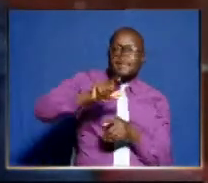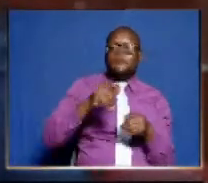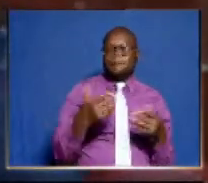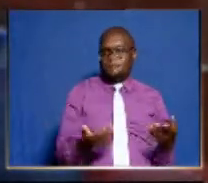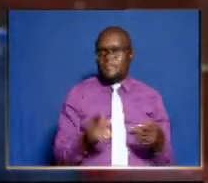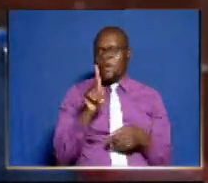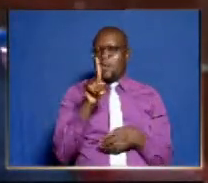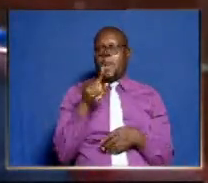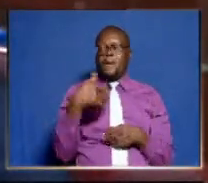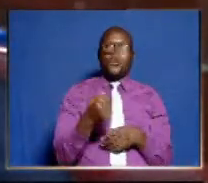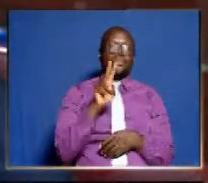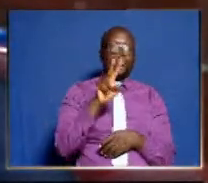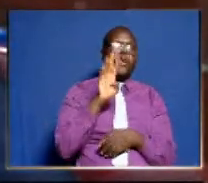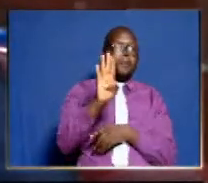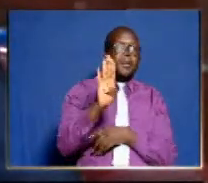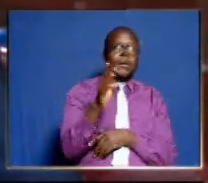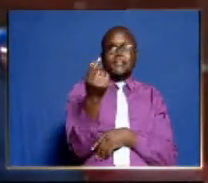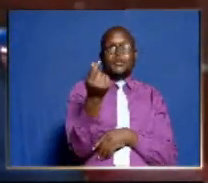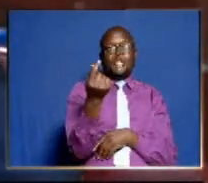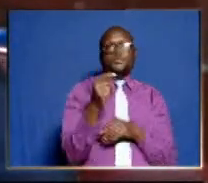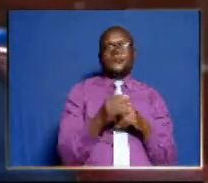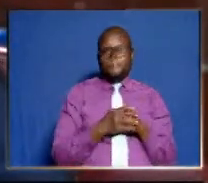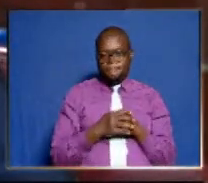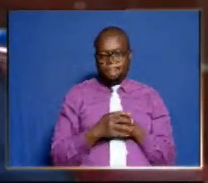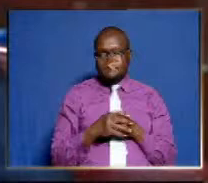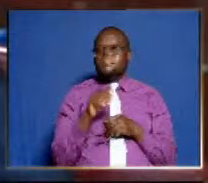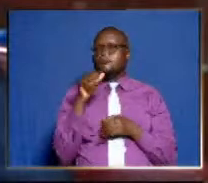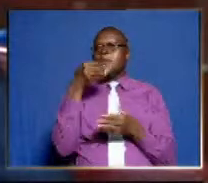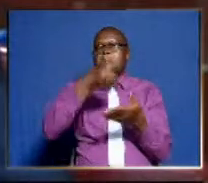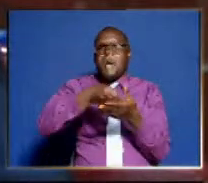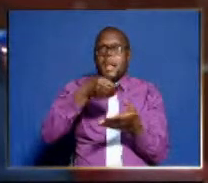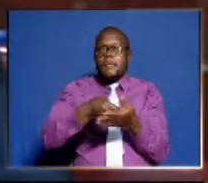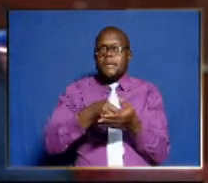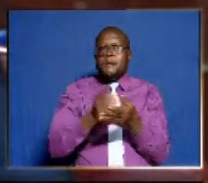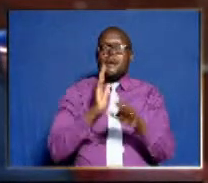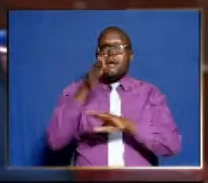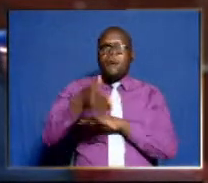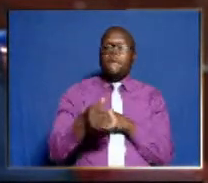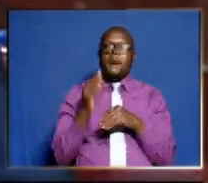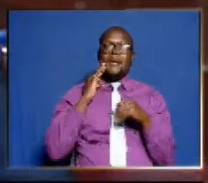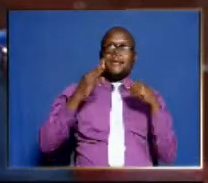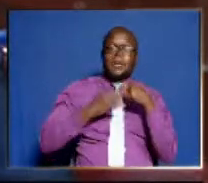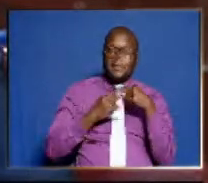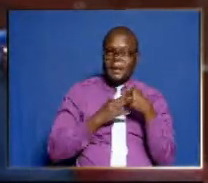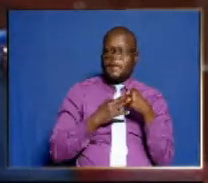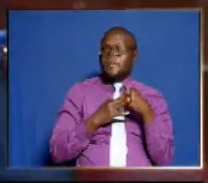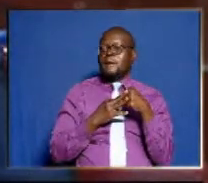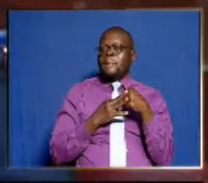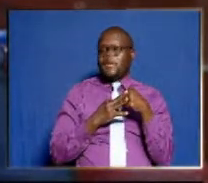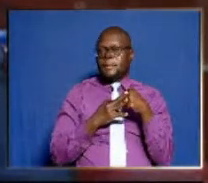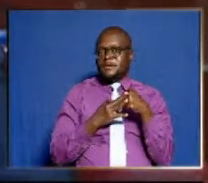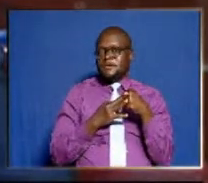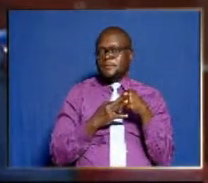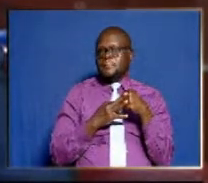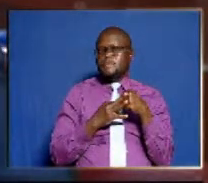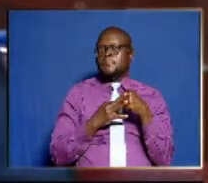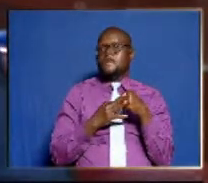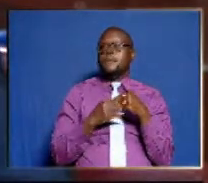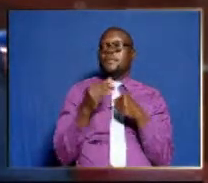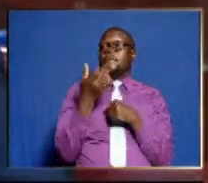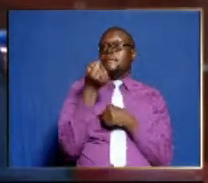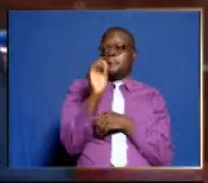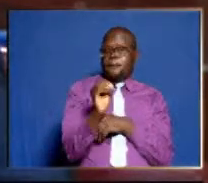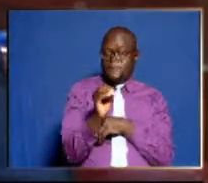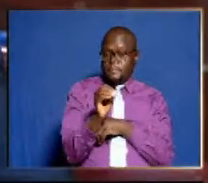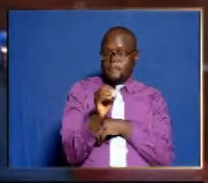by 102 billion shillings and an amount of 835 billion in the financial